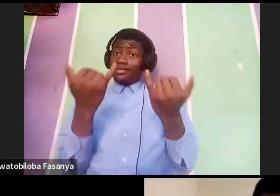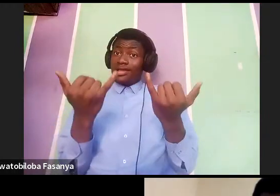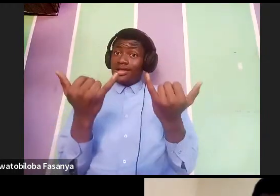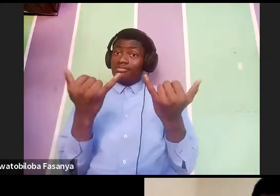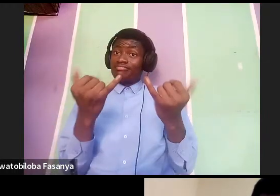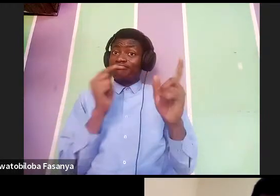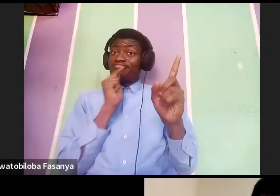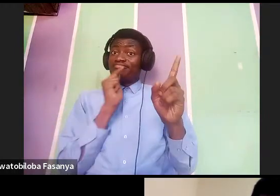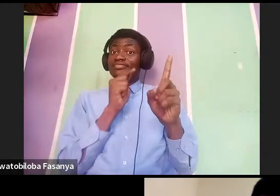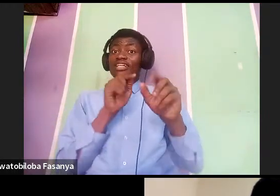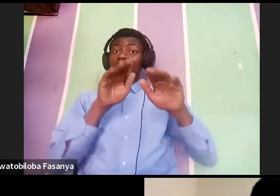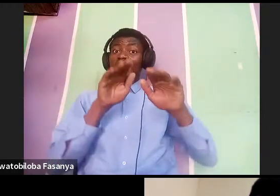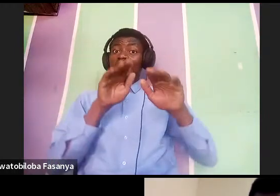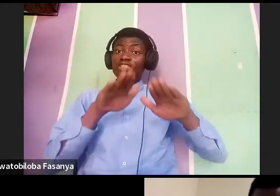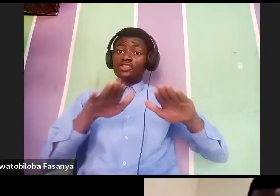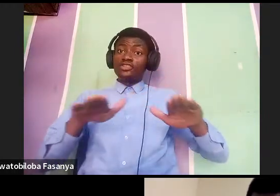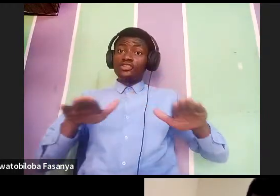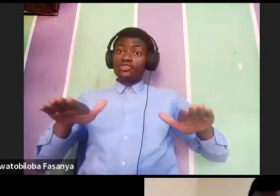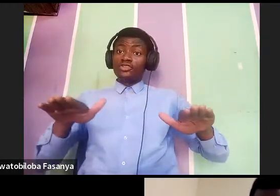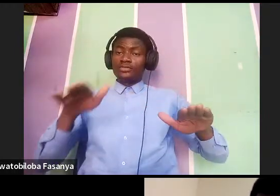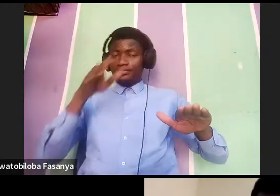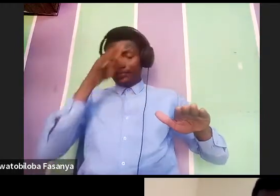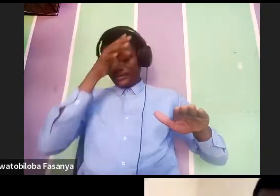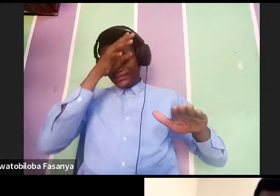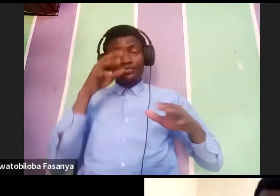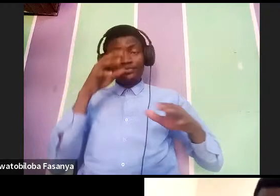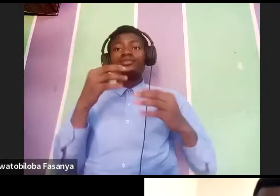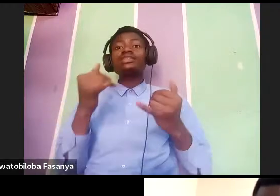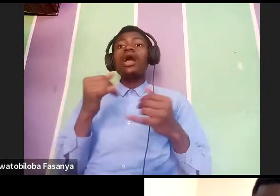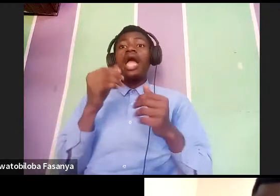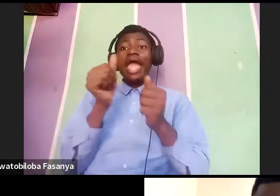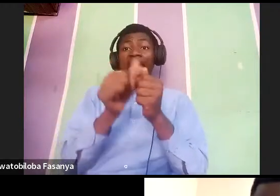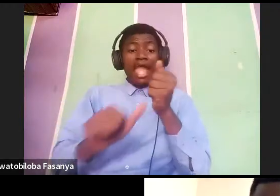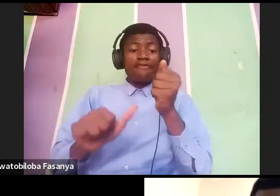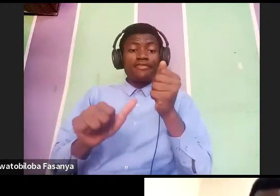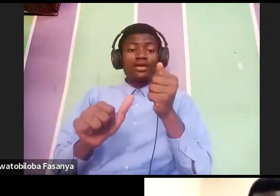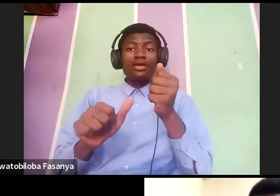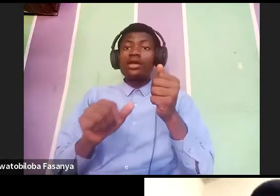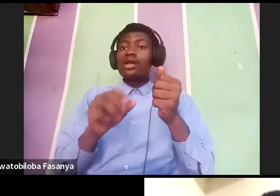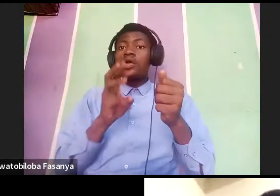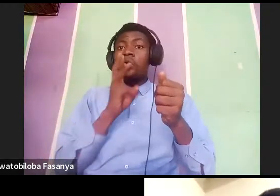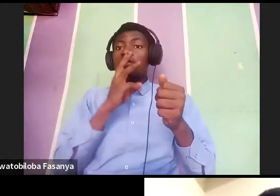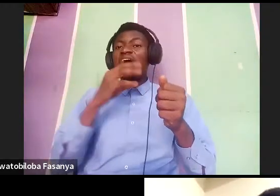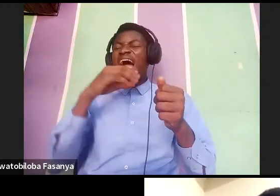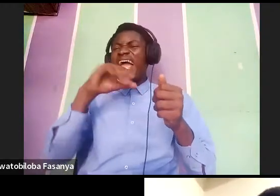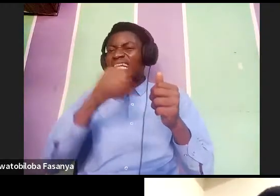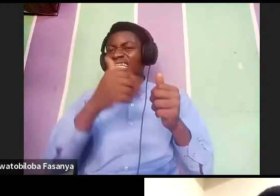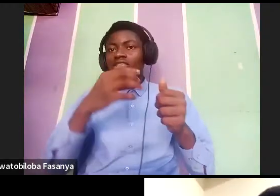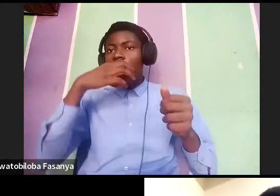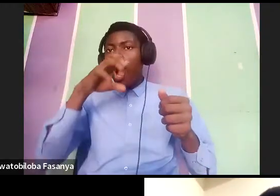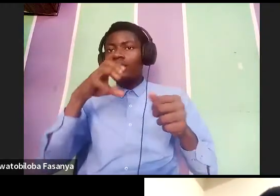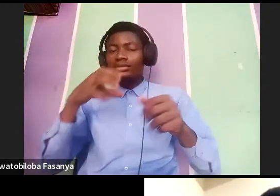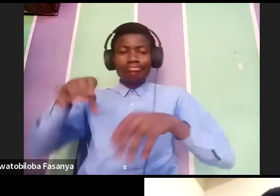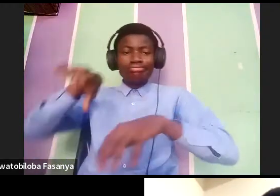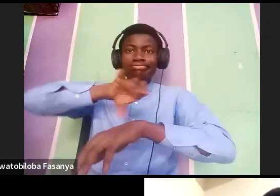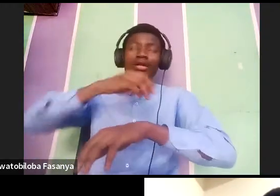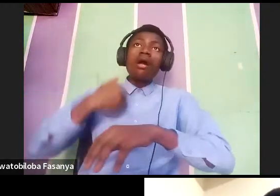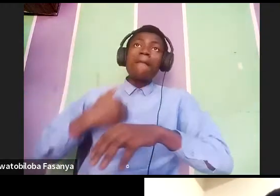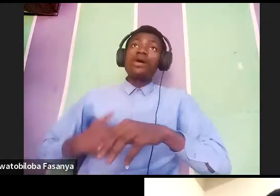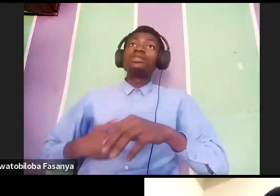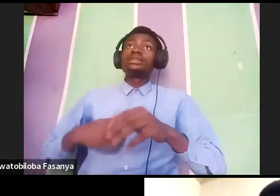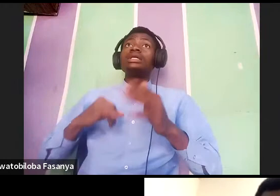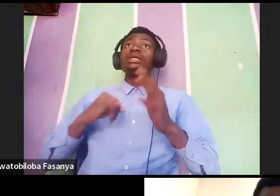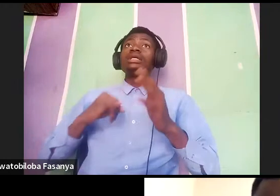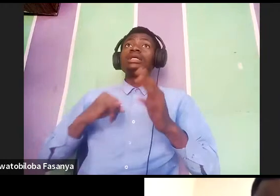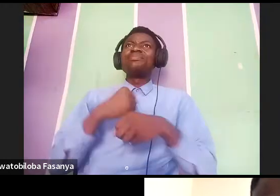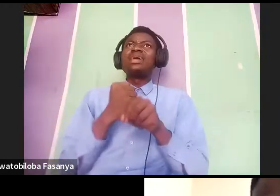burns causes dehydration. That's loss of water fluid, and it's of course both in children and in adults. But in children,